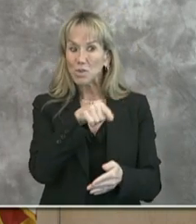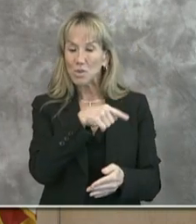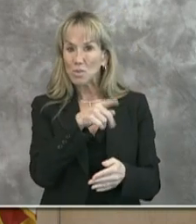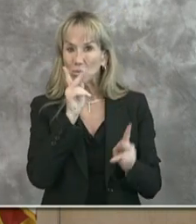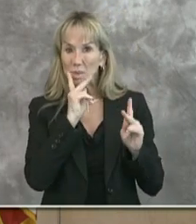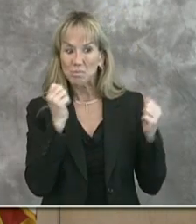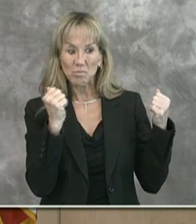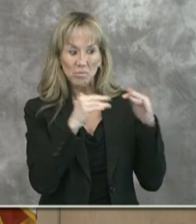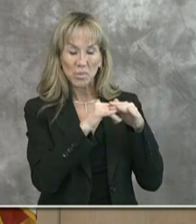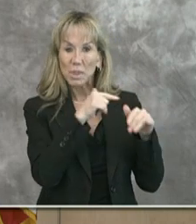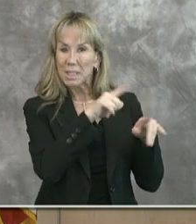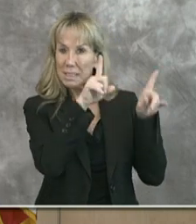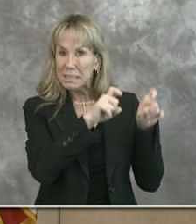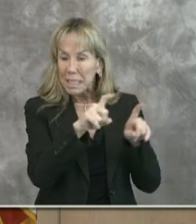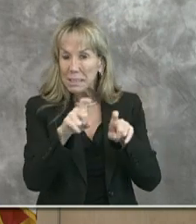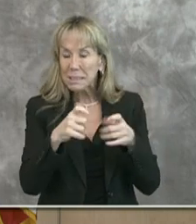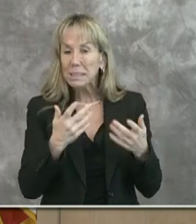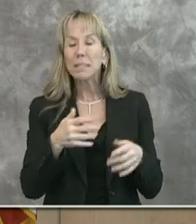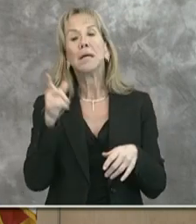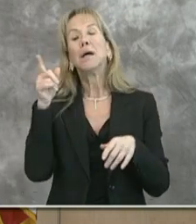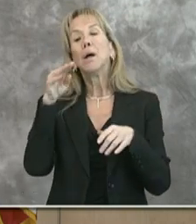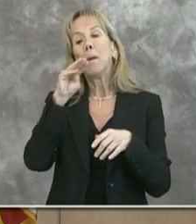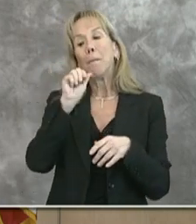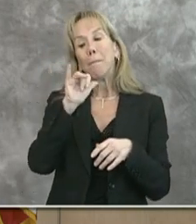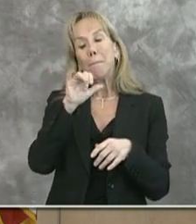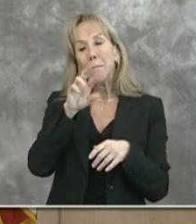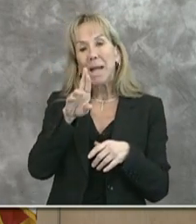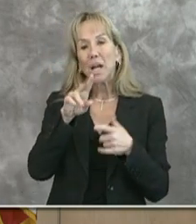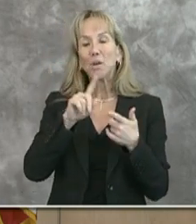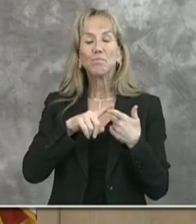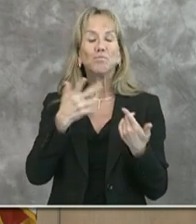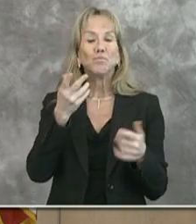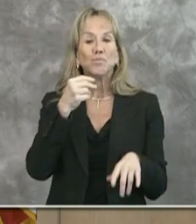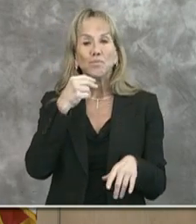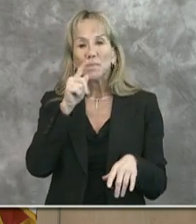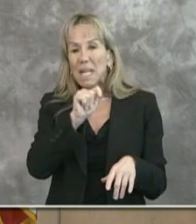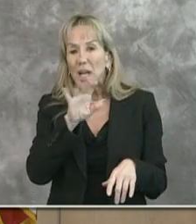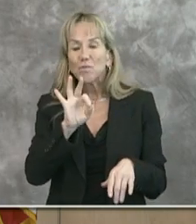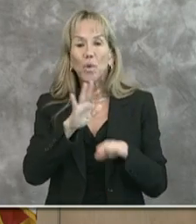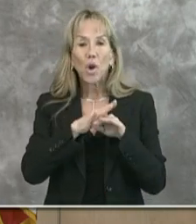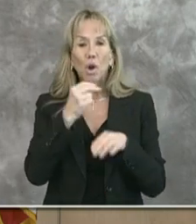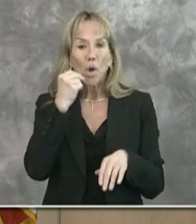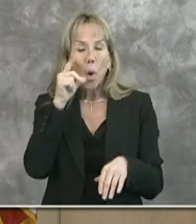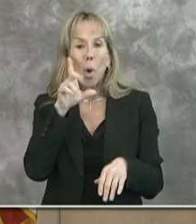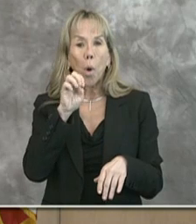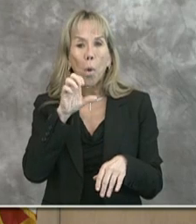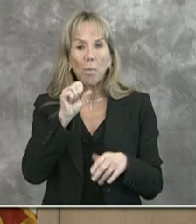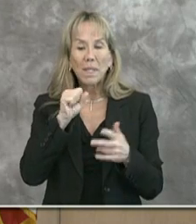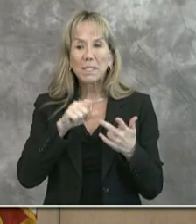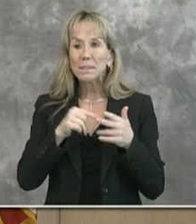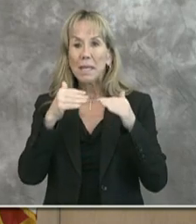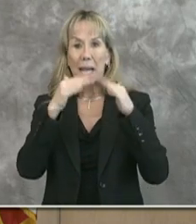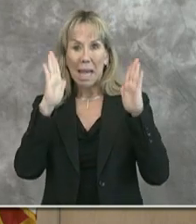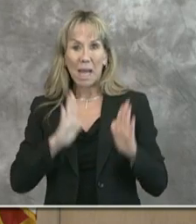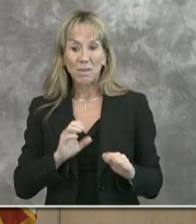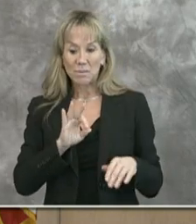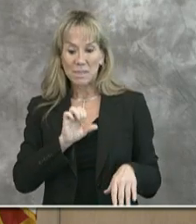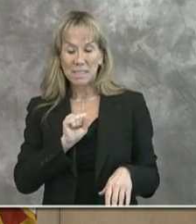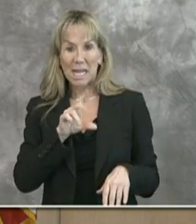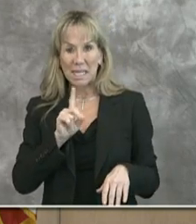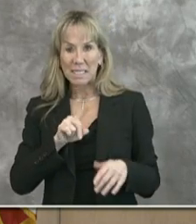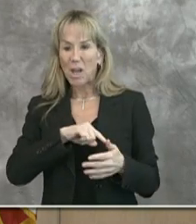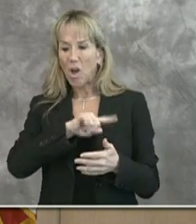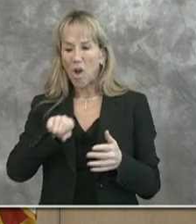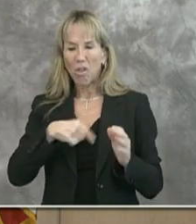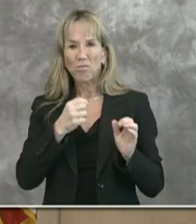The Mayor, City Regional Task Force on Homeless, Housing Commission, County of San Diego are all jointly involved in the operations